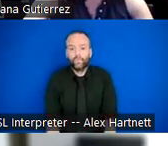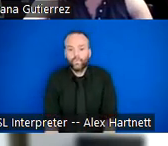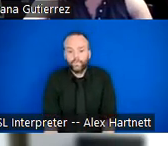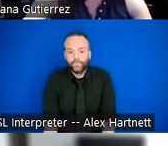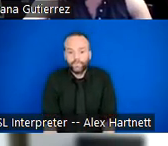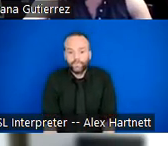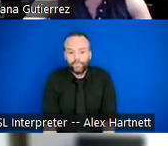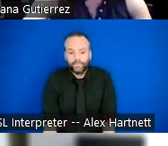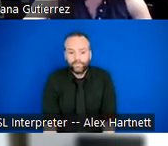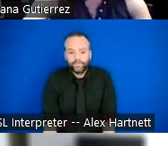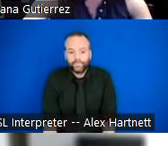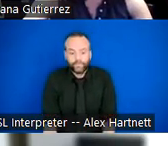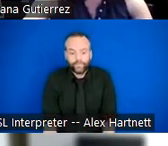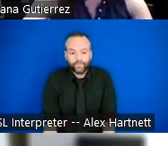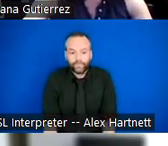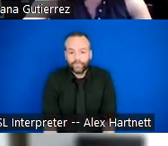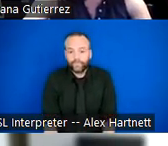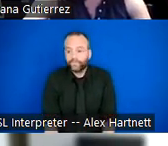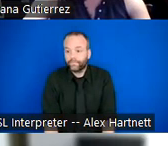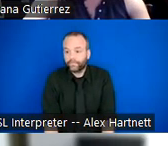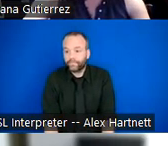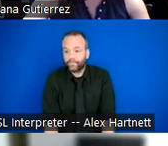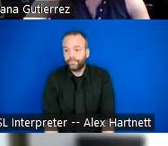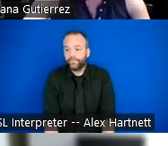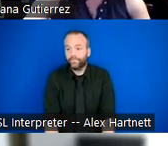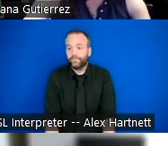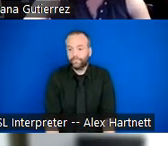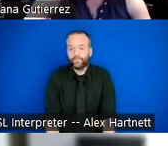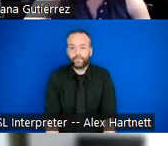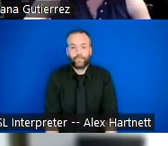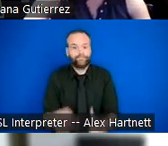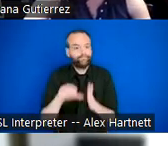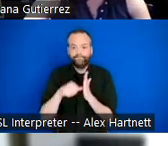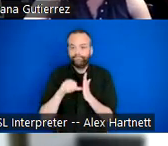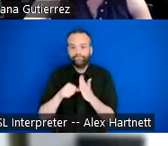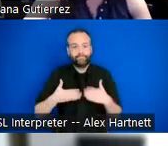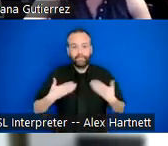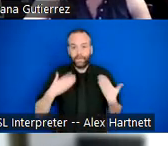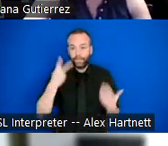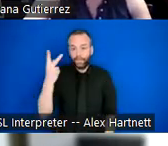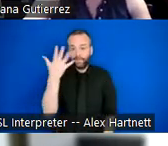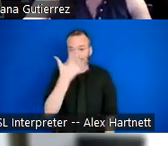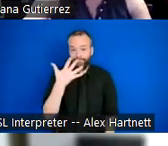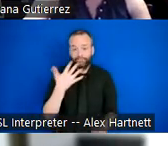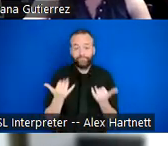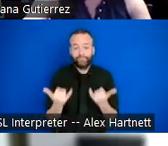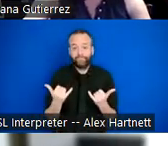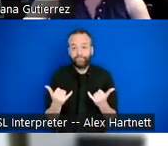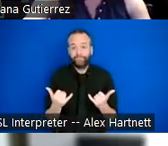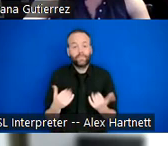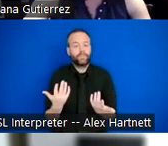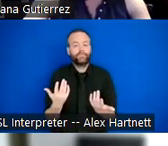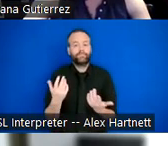much. Okay, so again, very happy to have you all here today. The purpose of these quarterly meetings